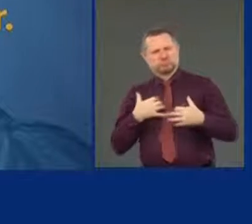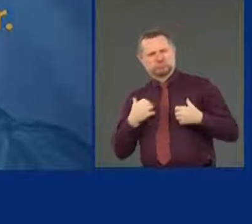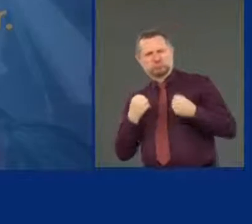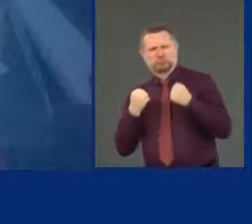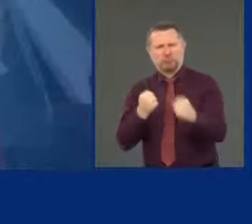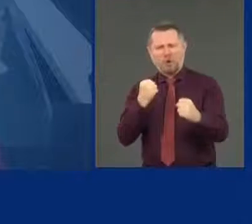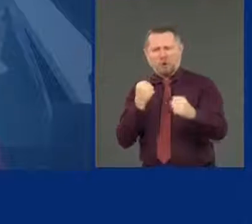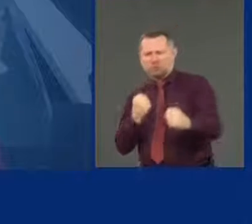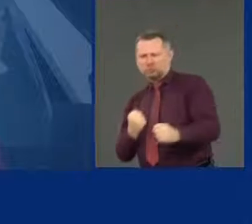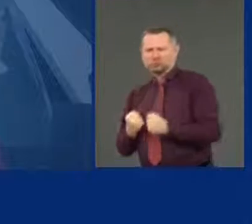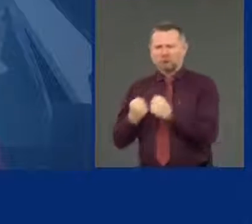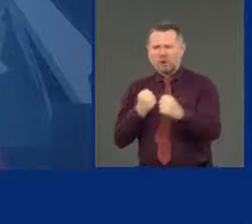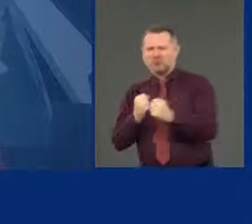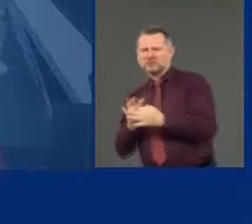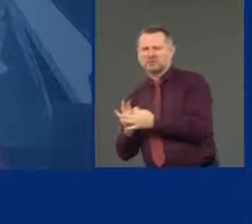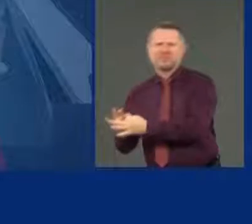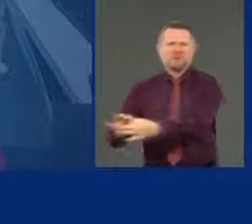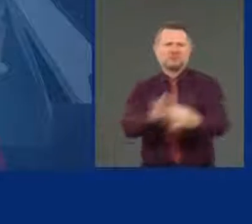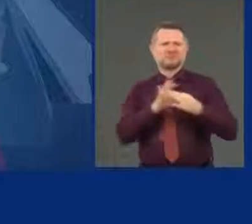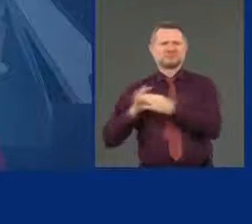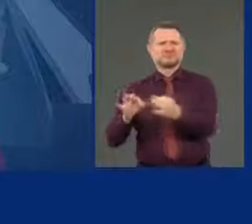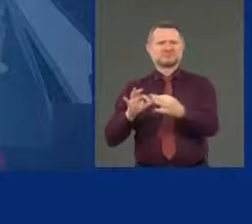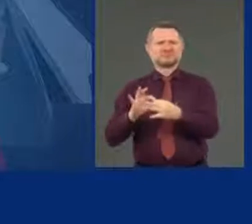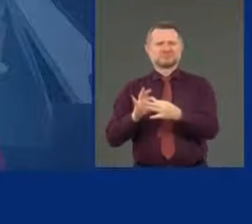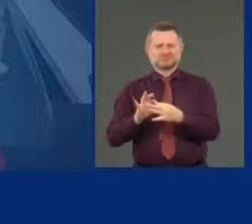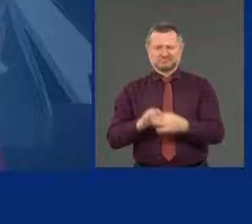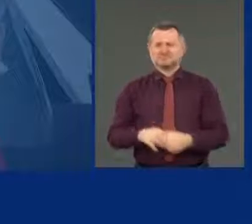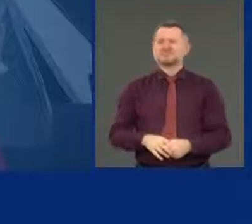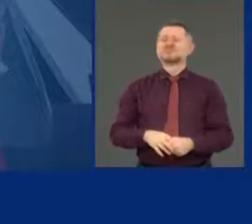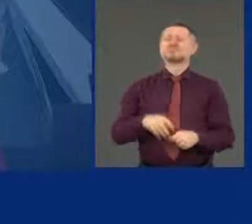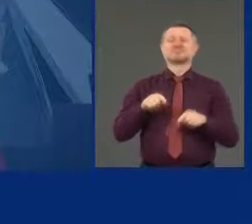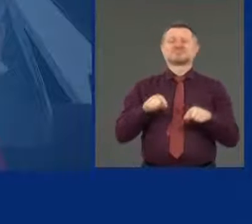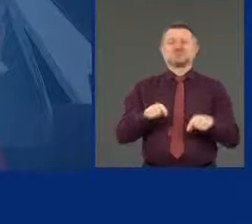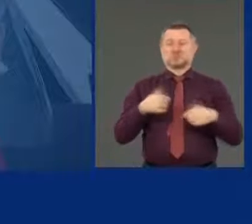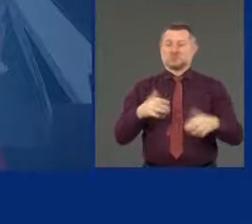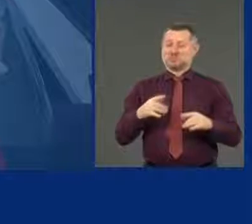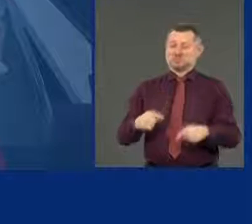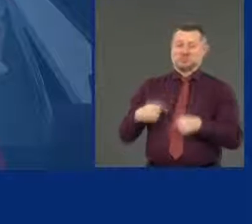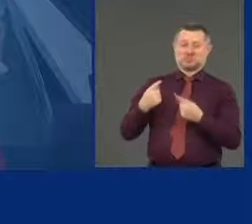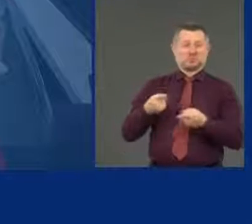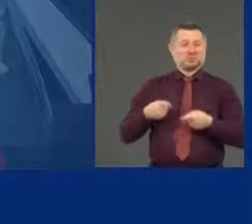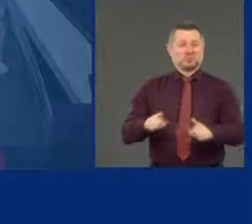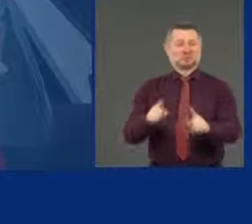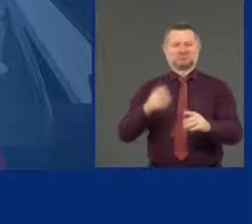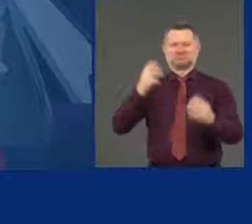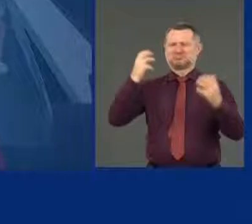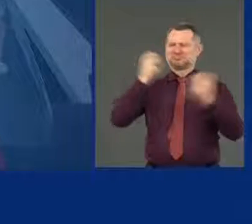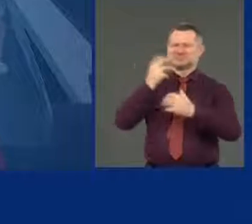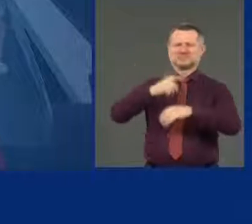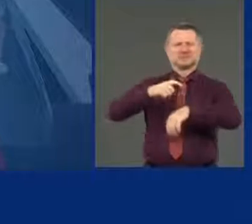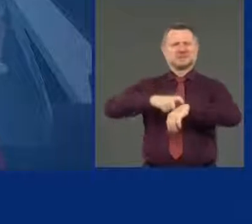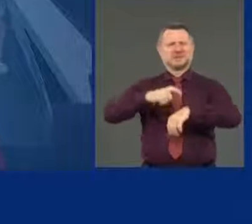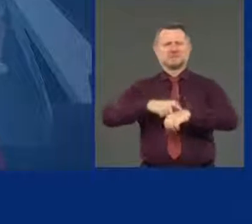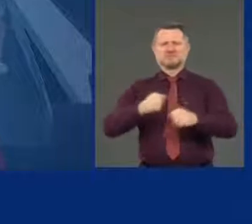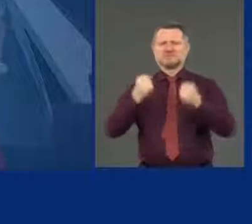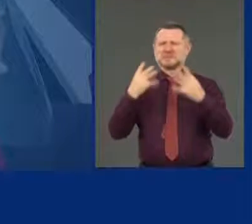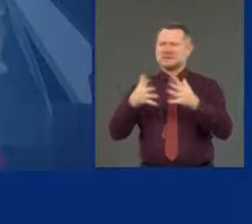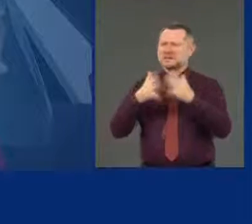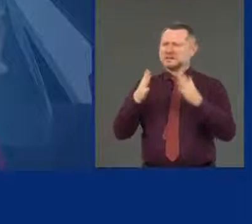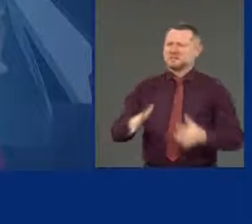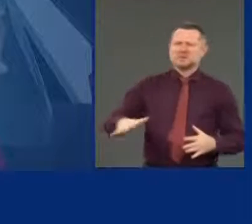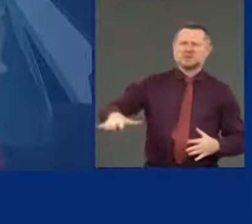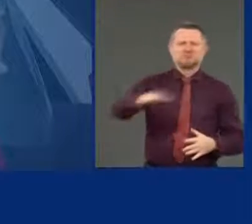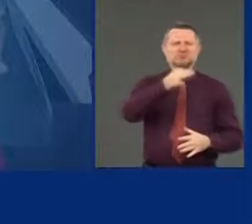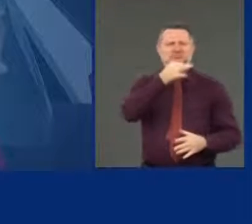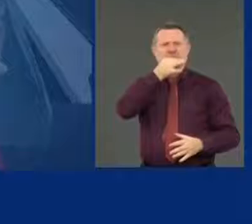together. And during these times, there are so many Americans who have really risen to